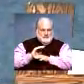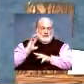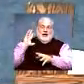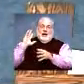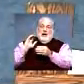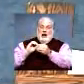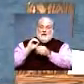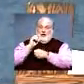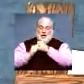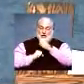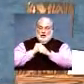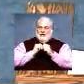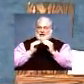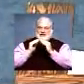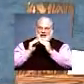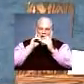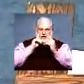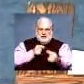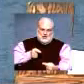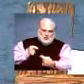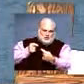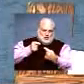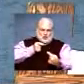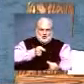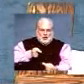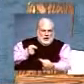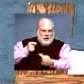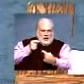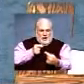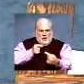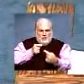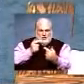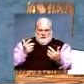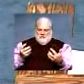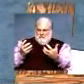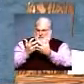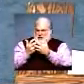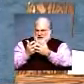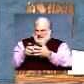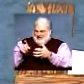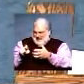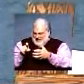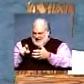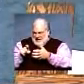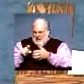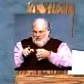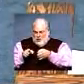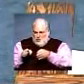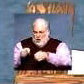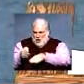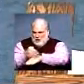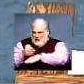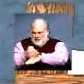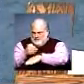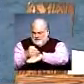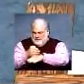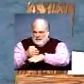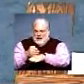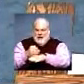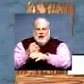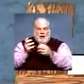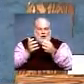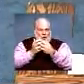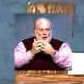years, the city has struggled to match roadway needs in developing areas with the amount of traffic,